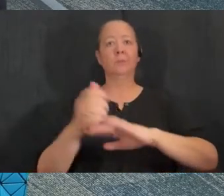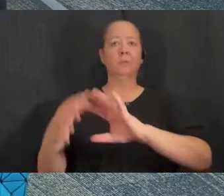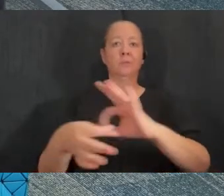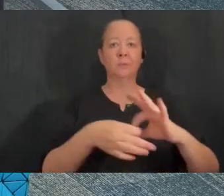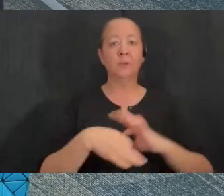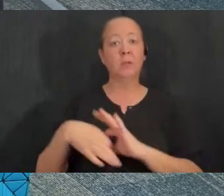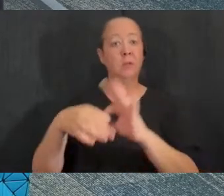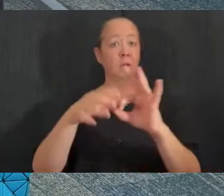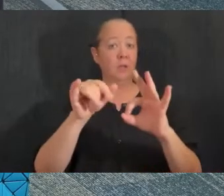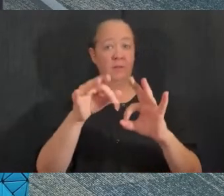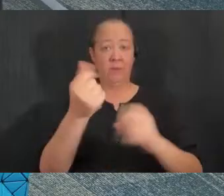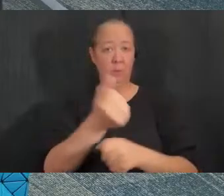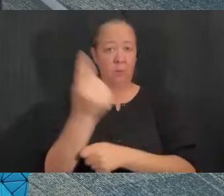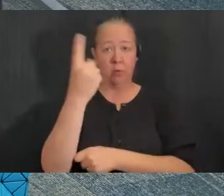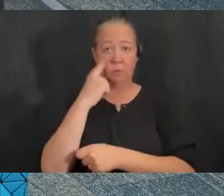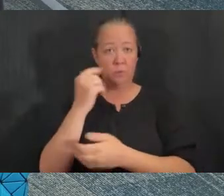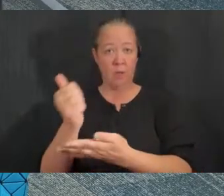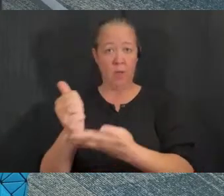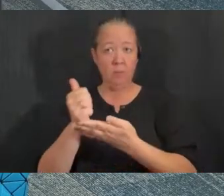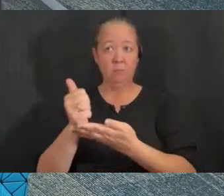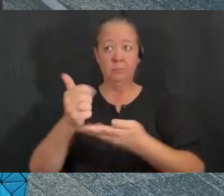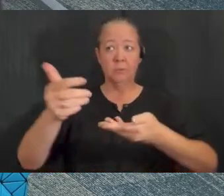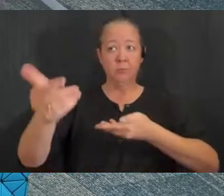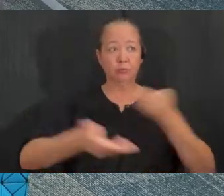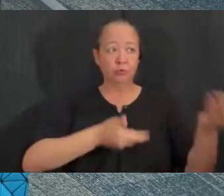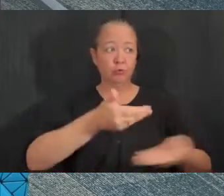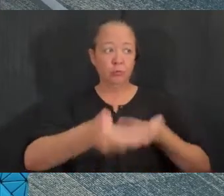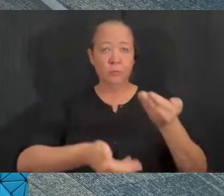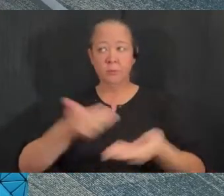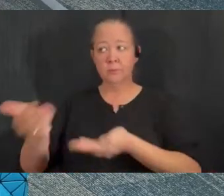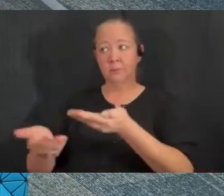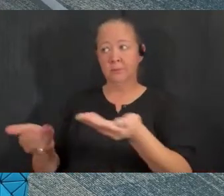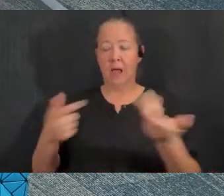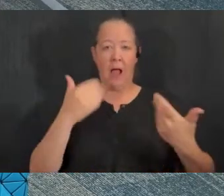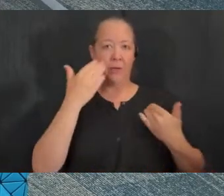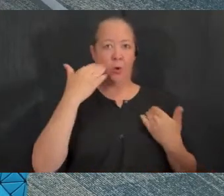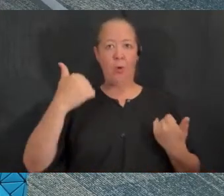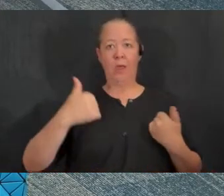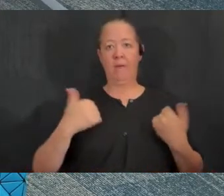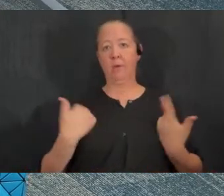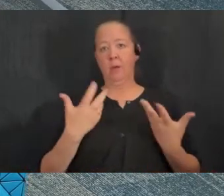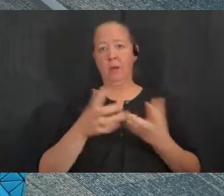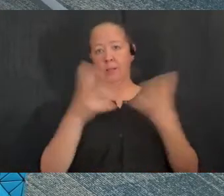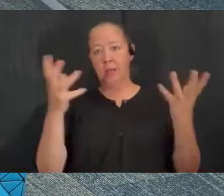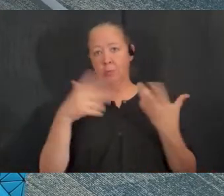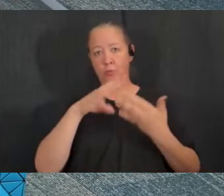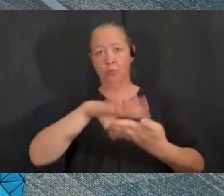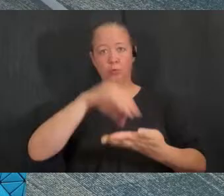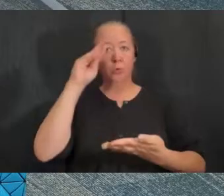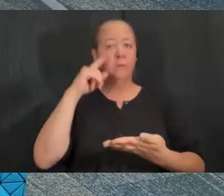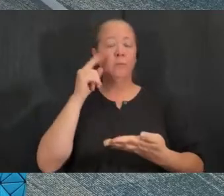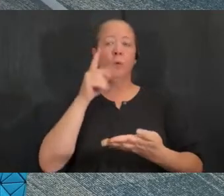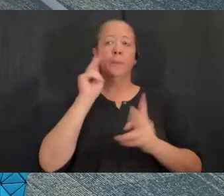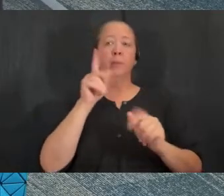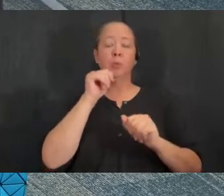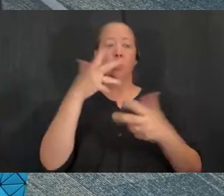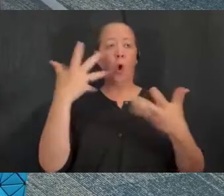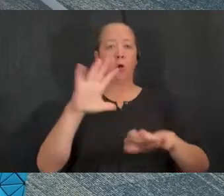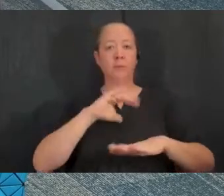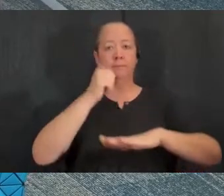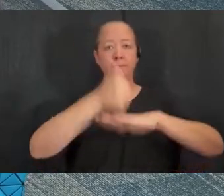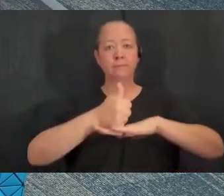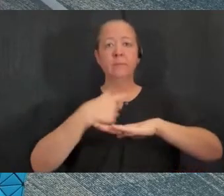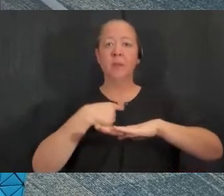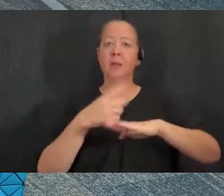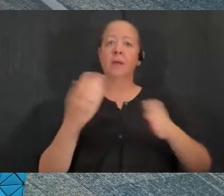introductions, again, I know I have a lot to learn from the folks who are already here, and again, very, very